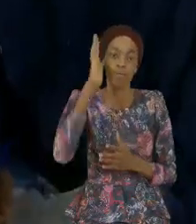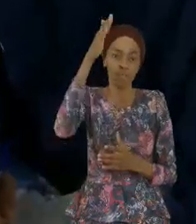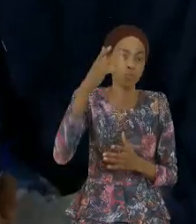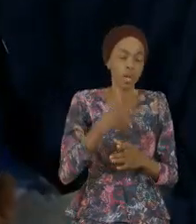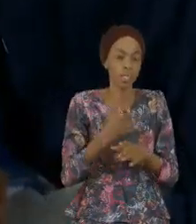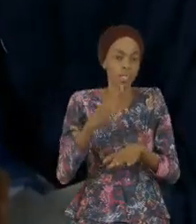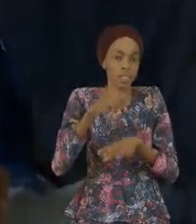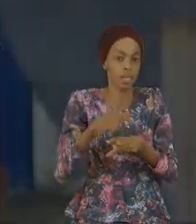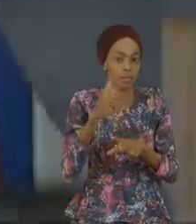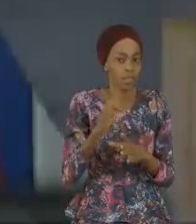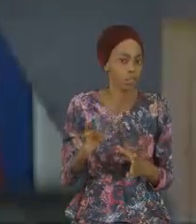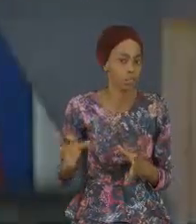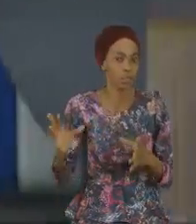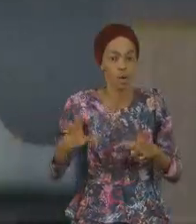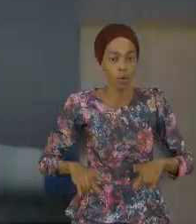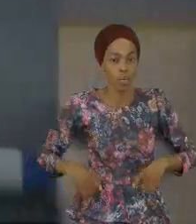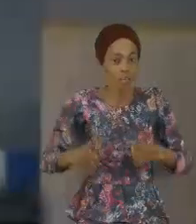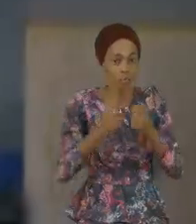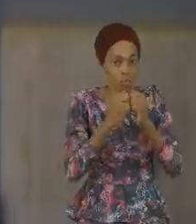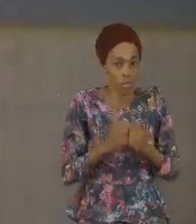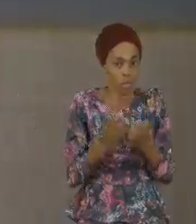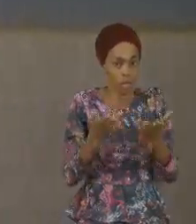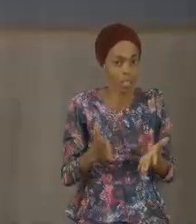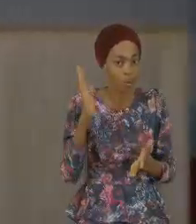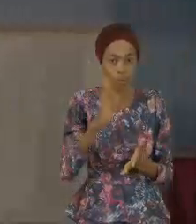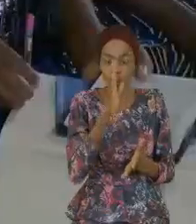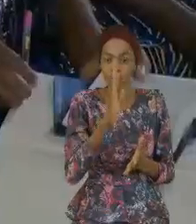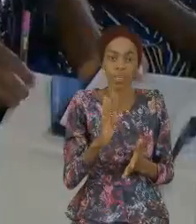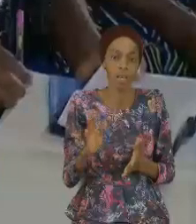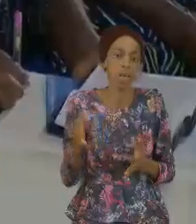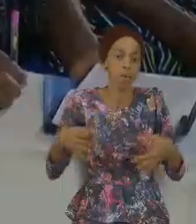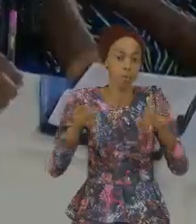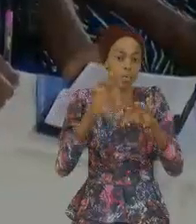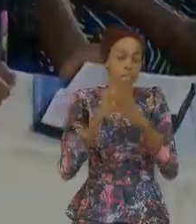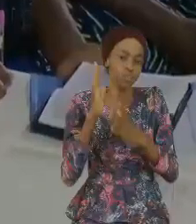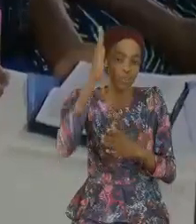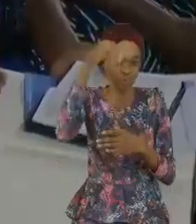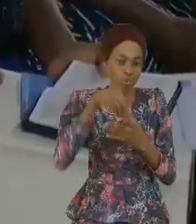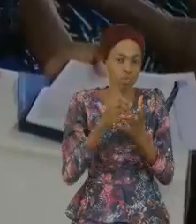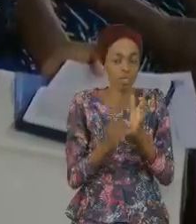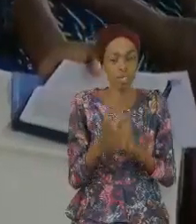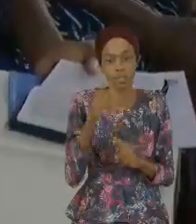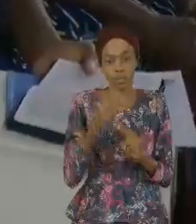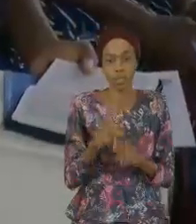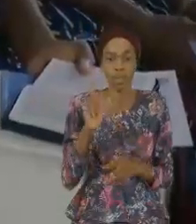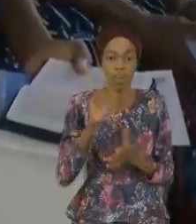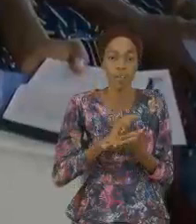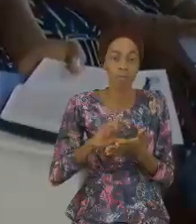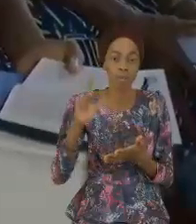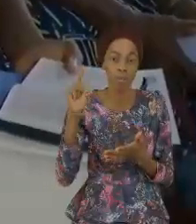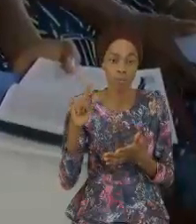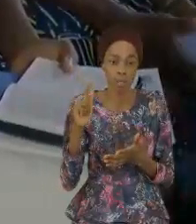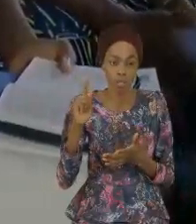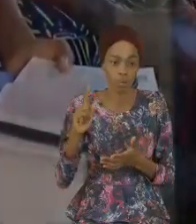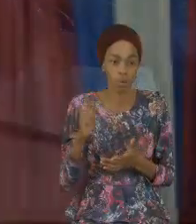spend together here, will be significant in your future in Jesus' name. Look at verse 21. In verse 21,